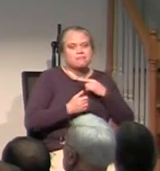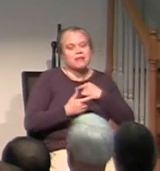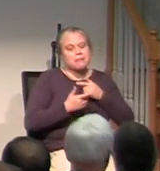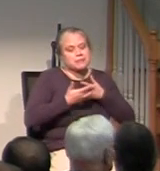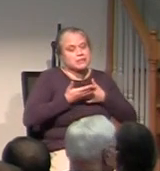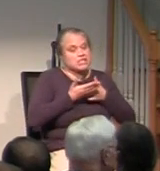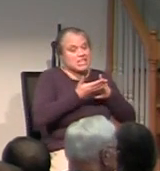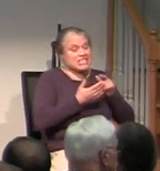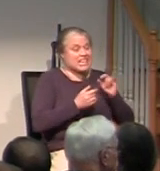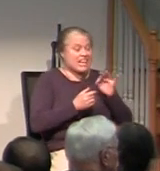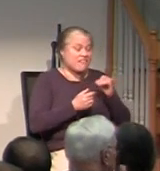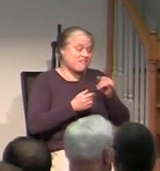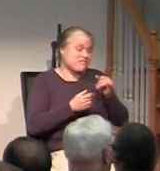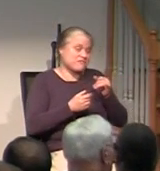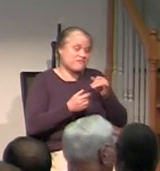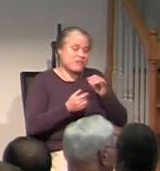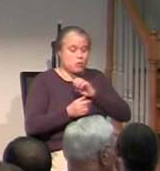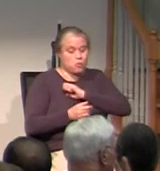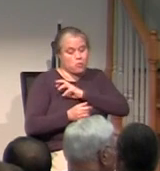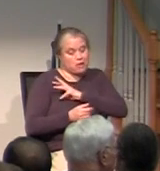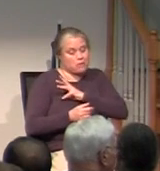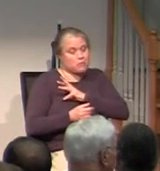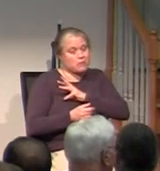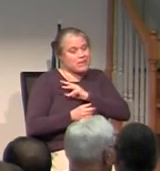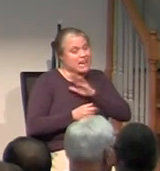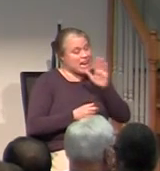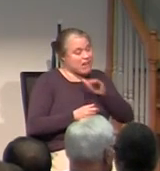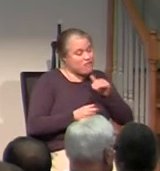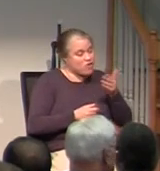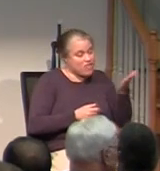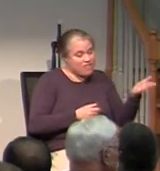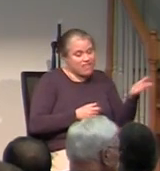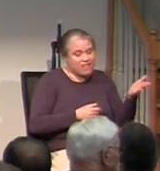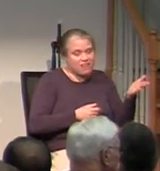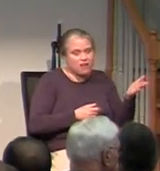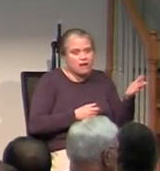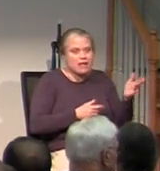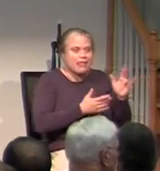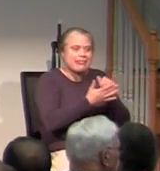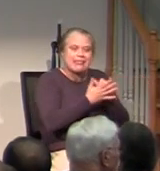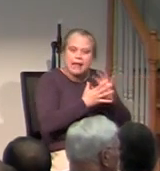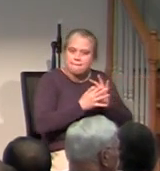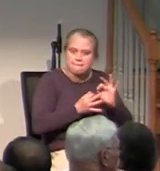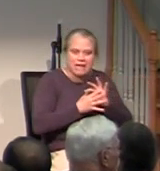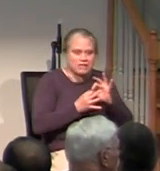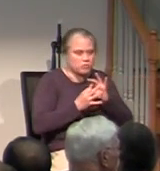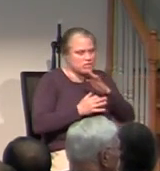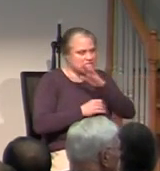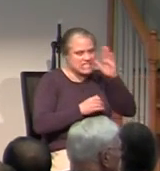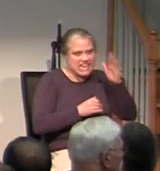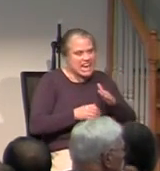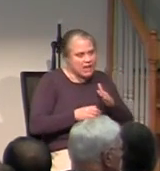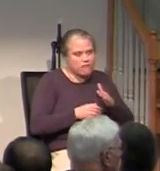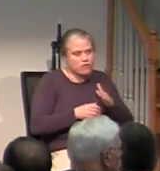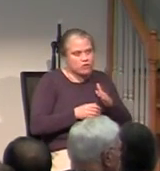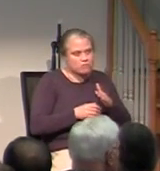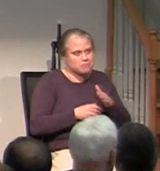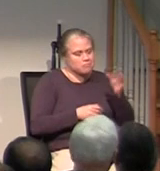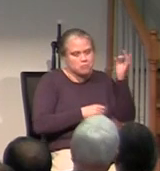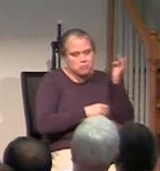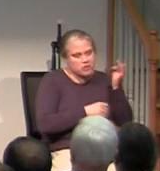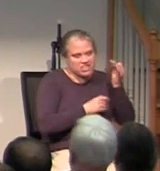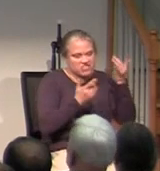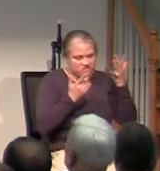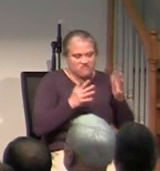had not been there, Jones and Wagner and their most precious message would not have, that this message would not have survived the meeting, and we would not